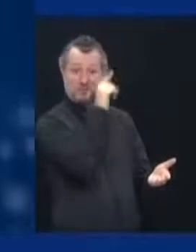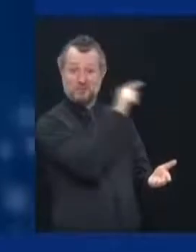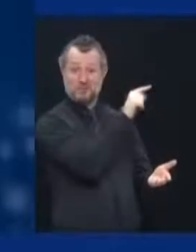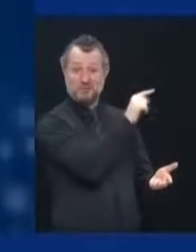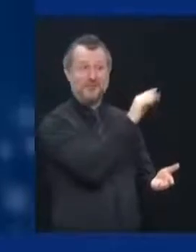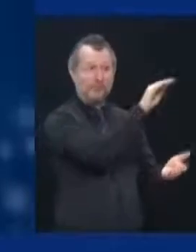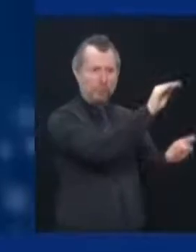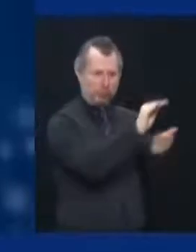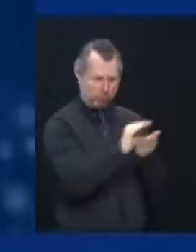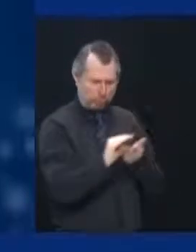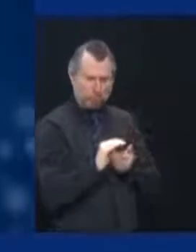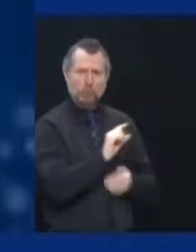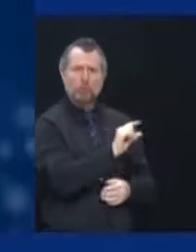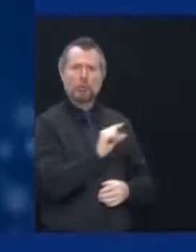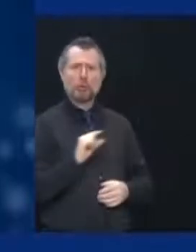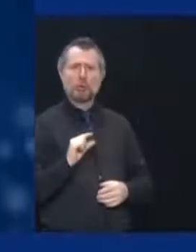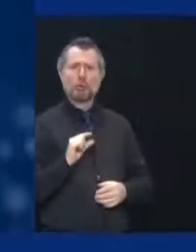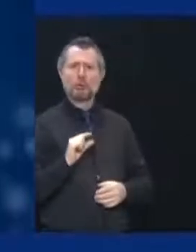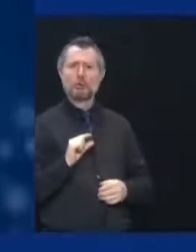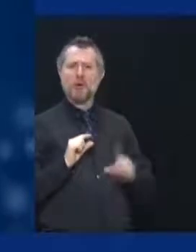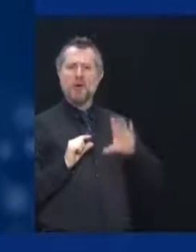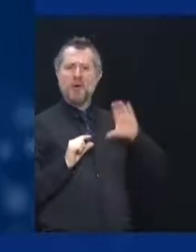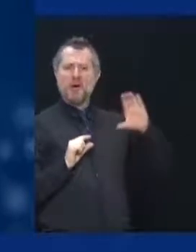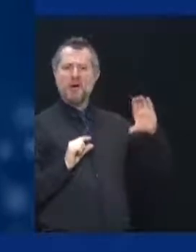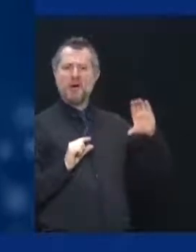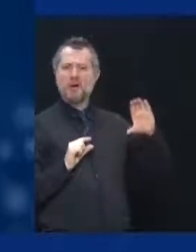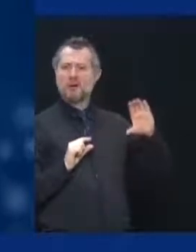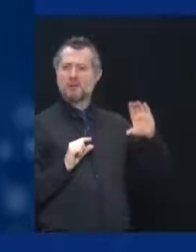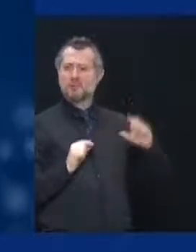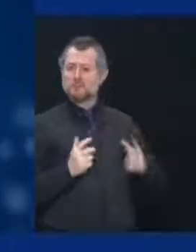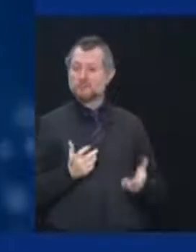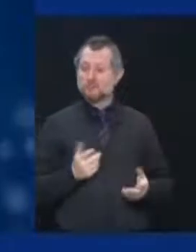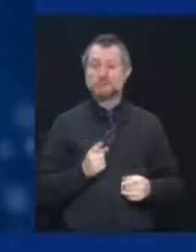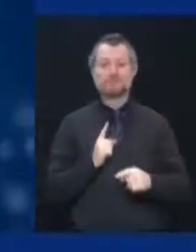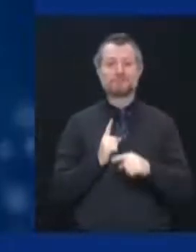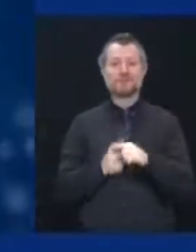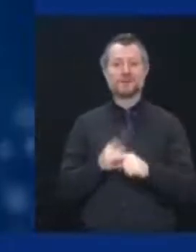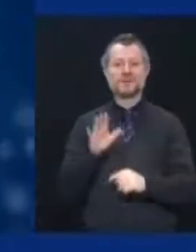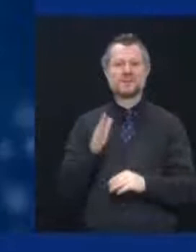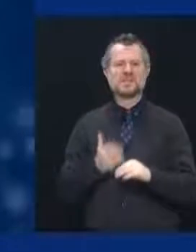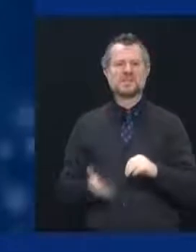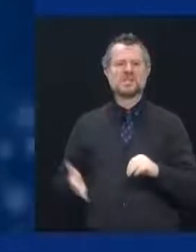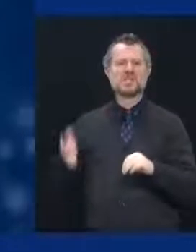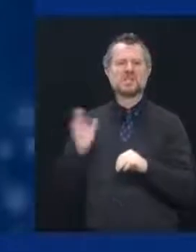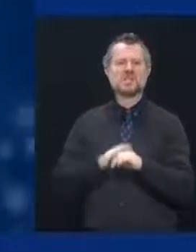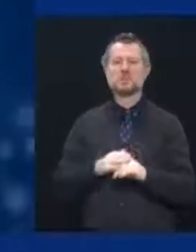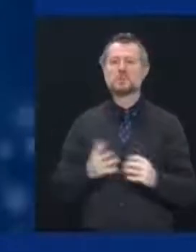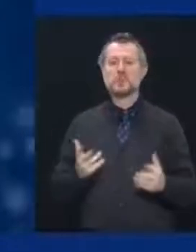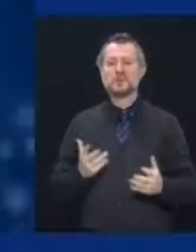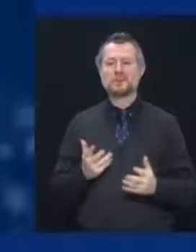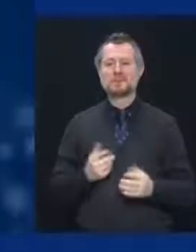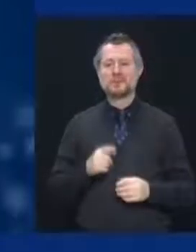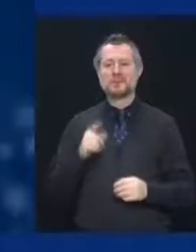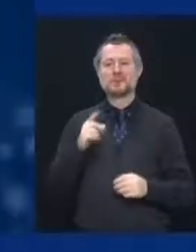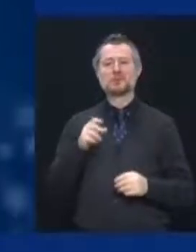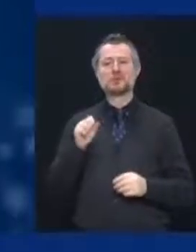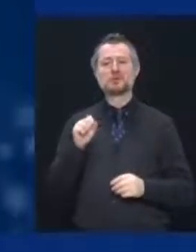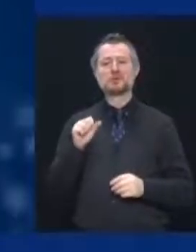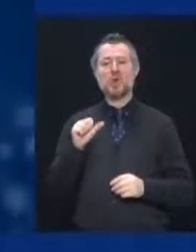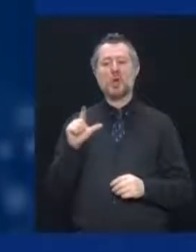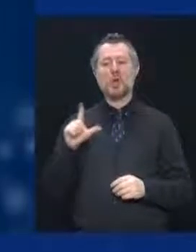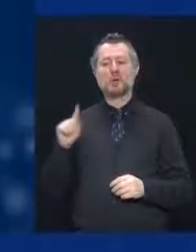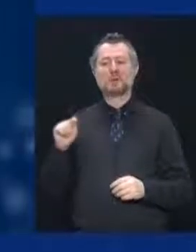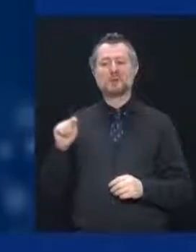state. They just actually exploded that when they passed the SALT